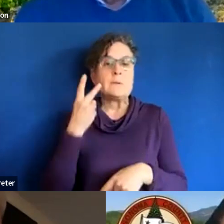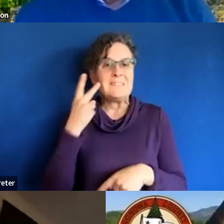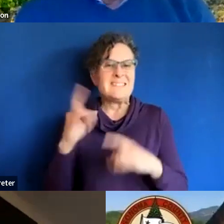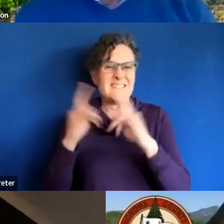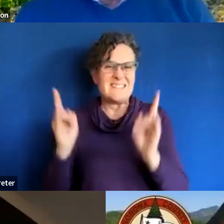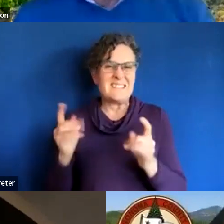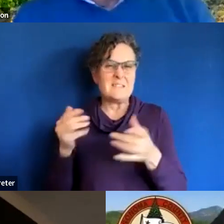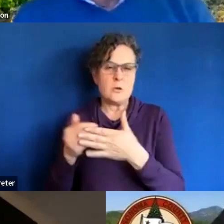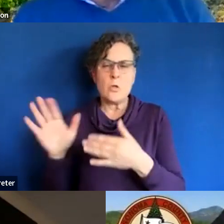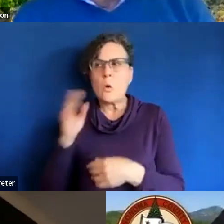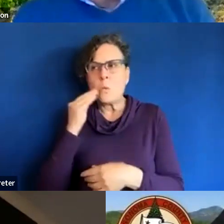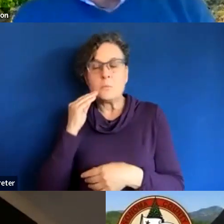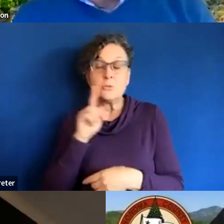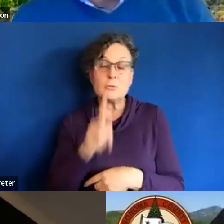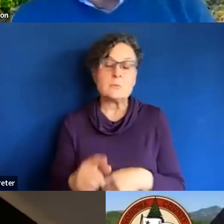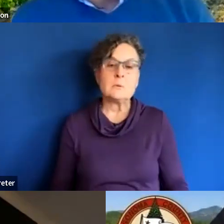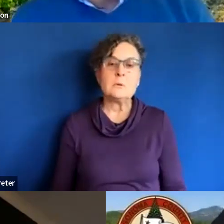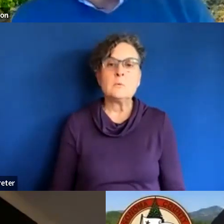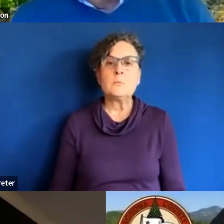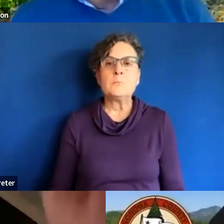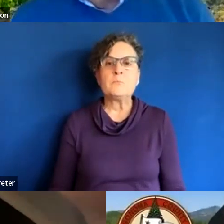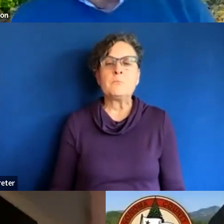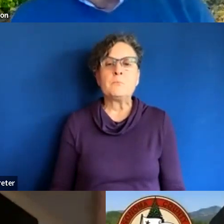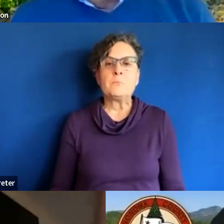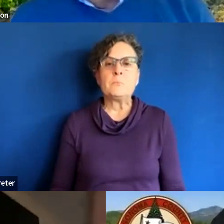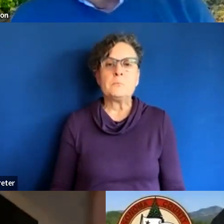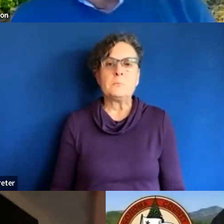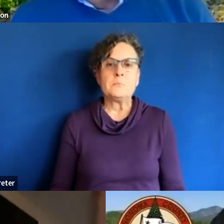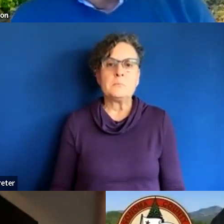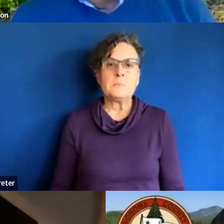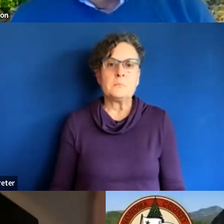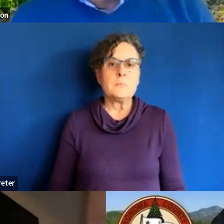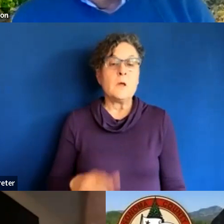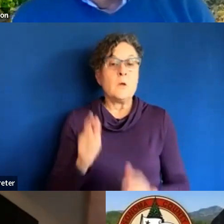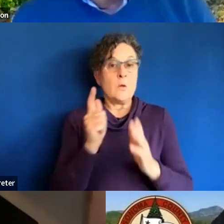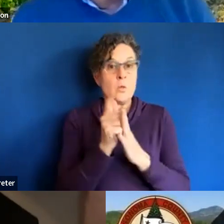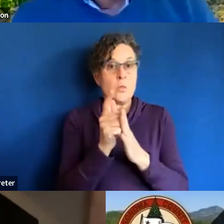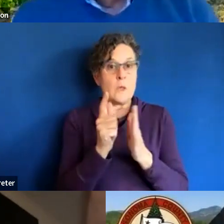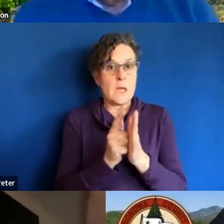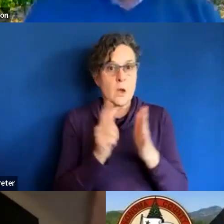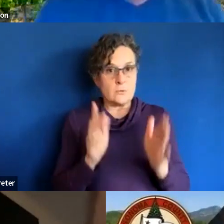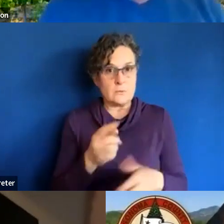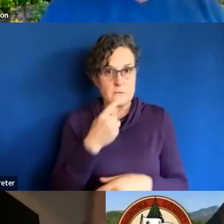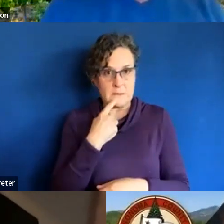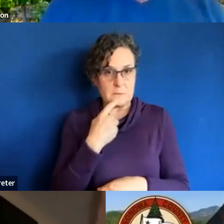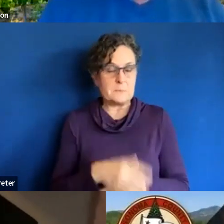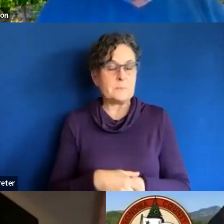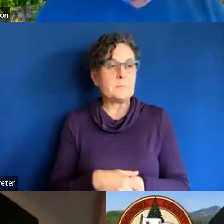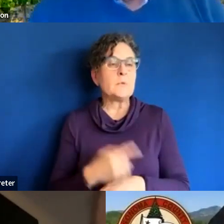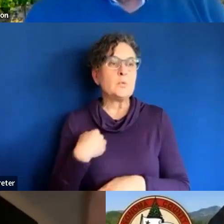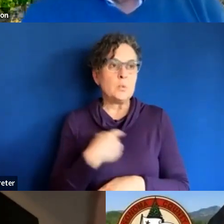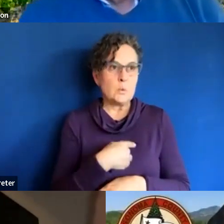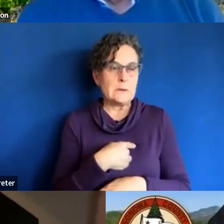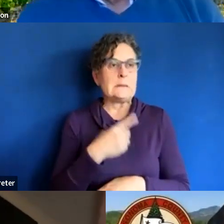The only thing I was going to add is that we do constantly see through doing this, consistent with what you're saying, people